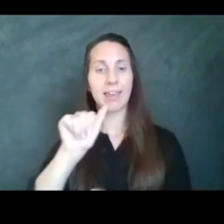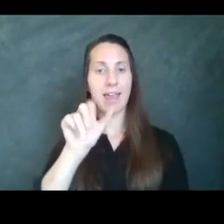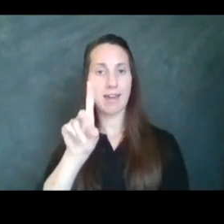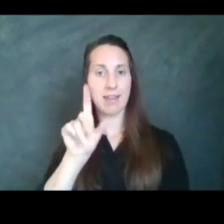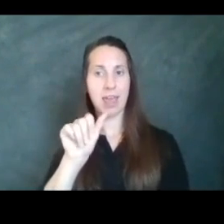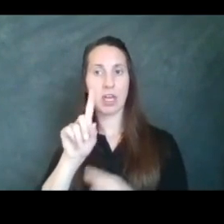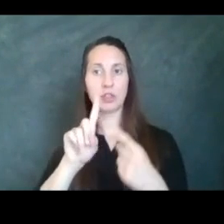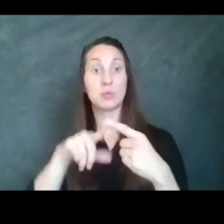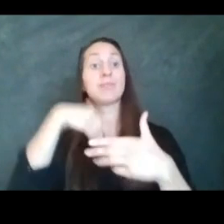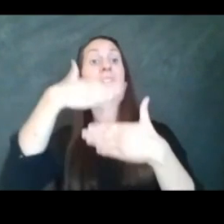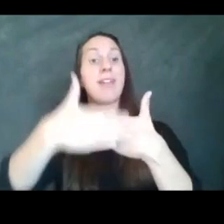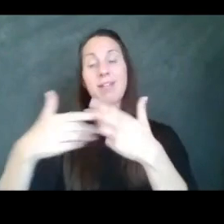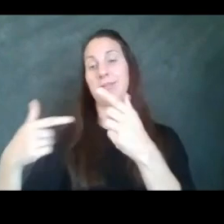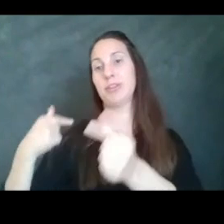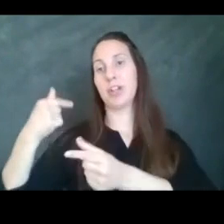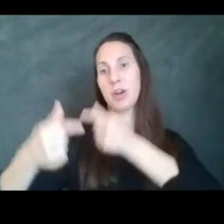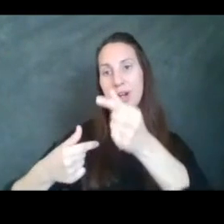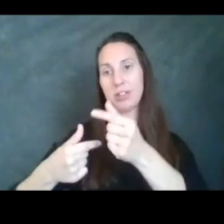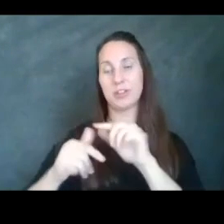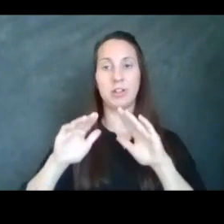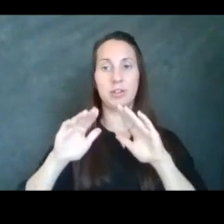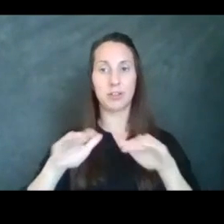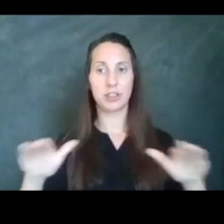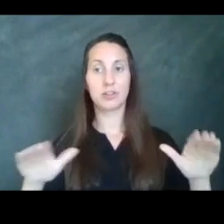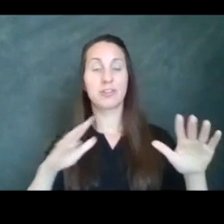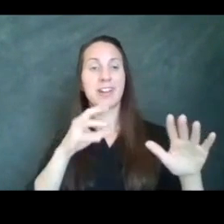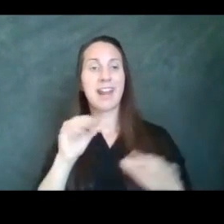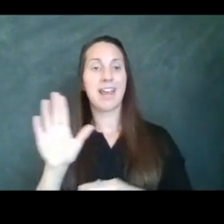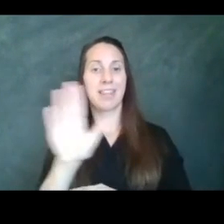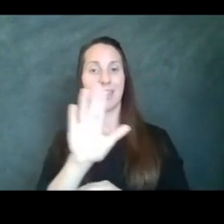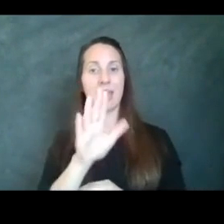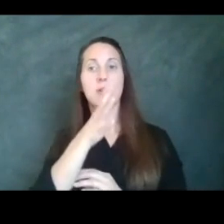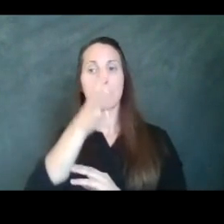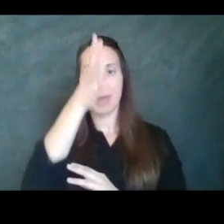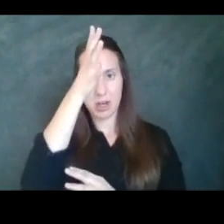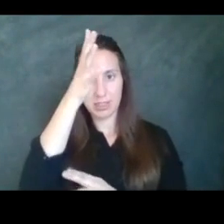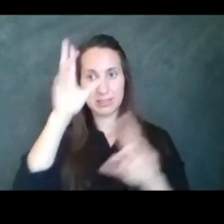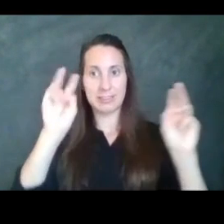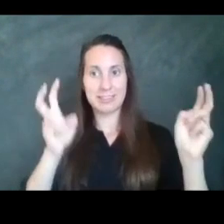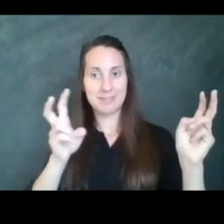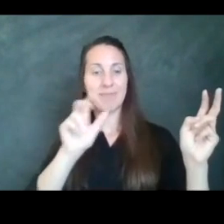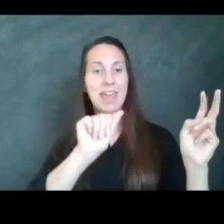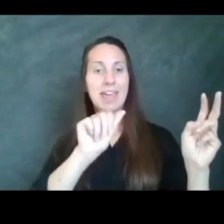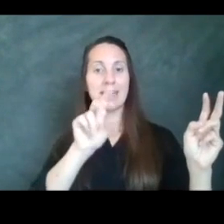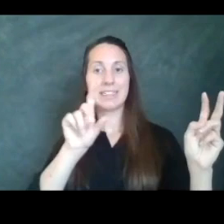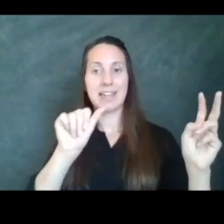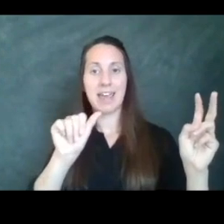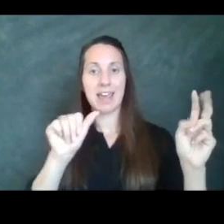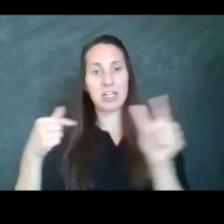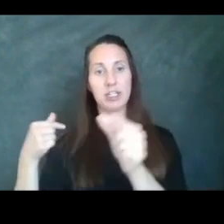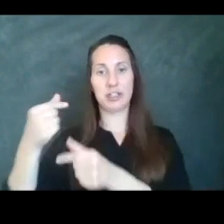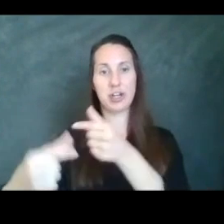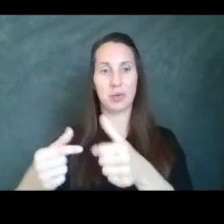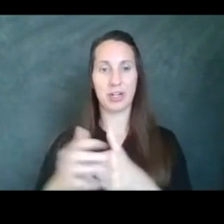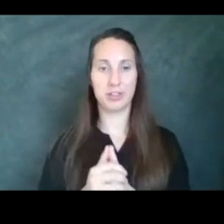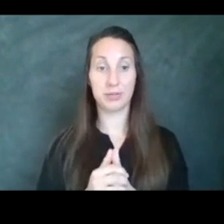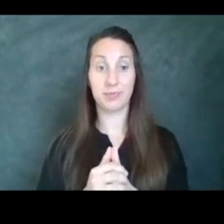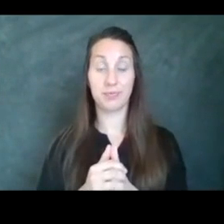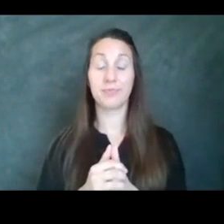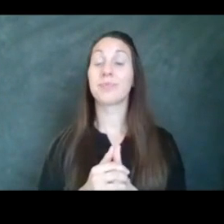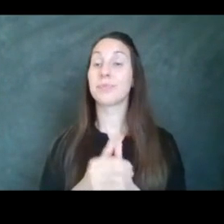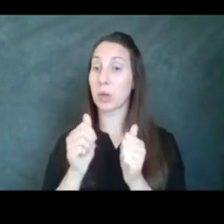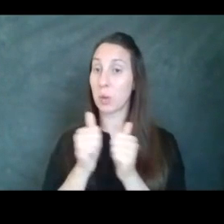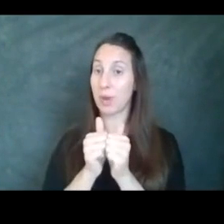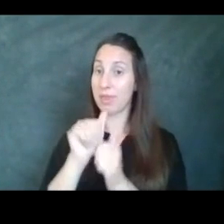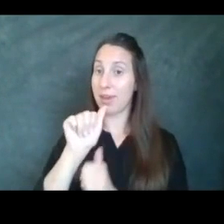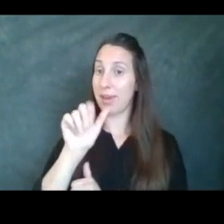of children and their parents, the ADA generation. With the passage of the ADA,